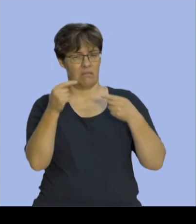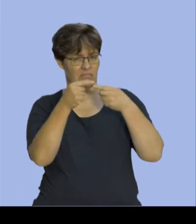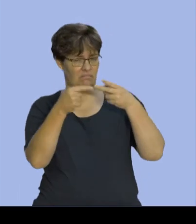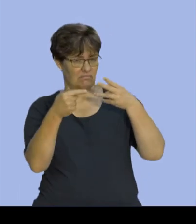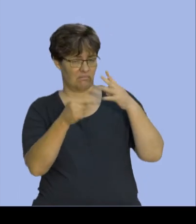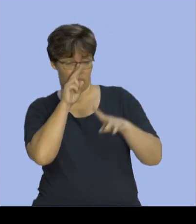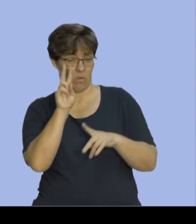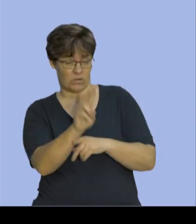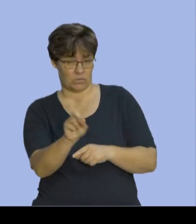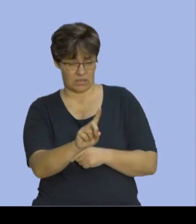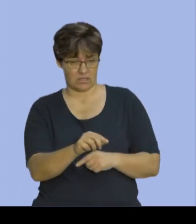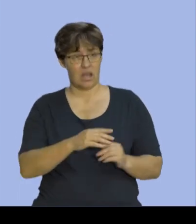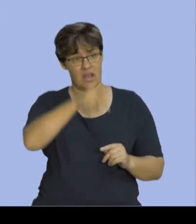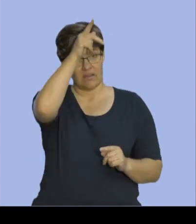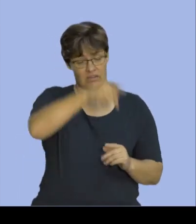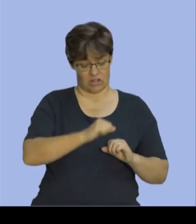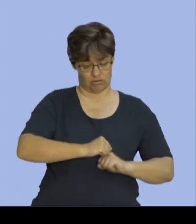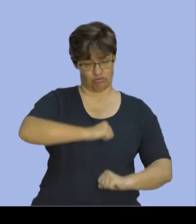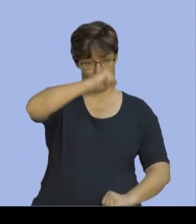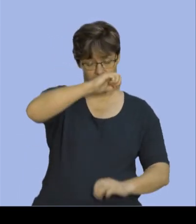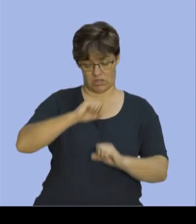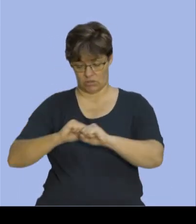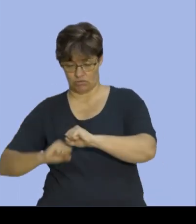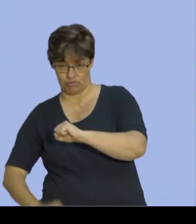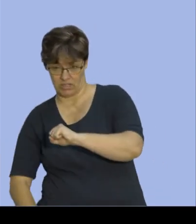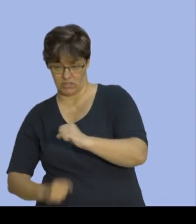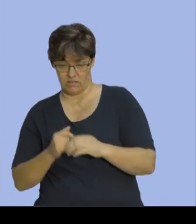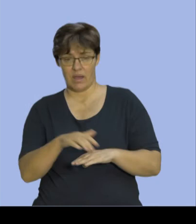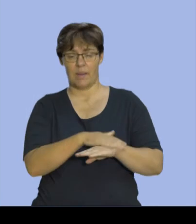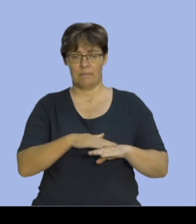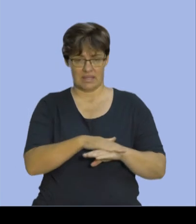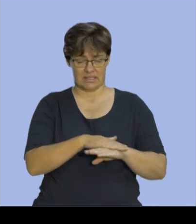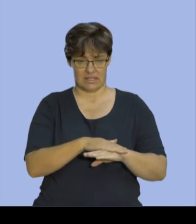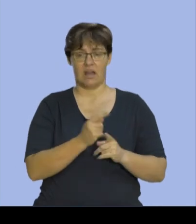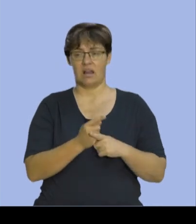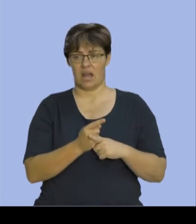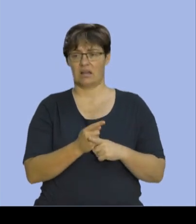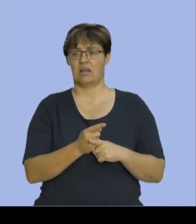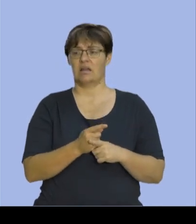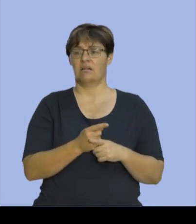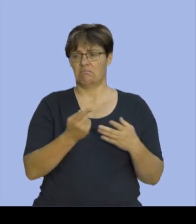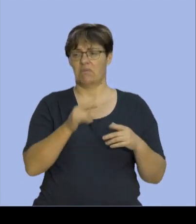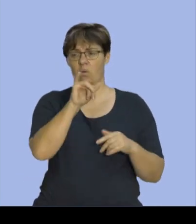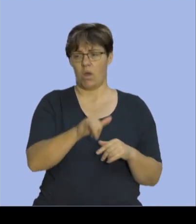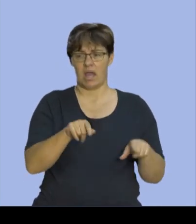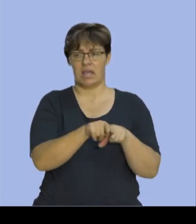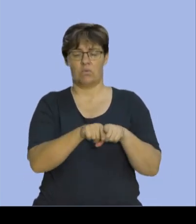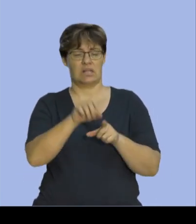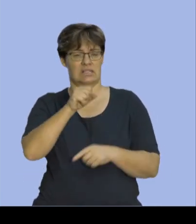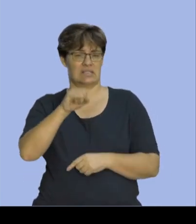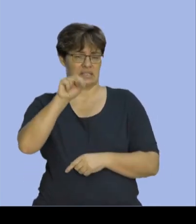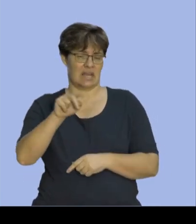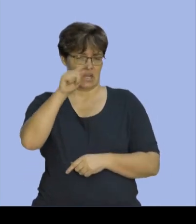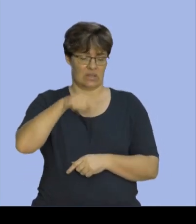few pointers to look at: the vertical stretch of a basic graph of y is equals to sine theta will be what